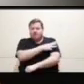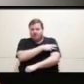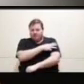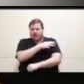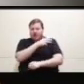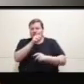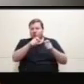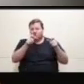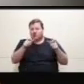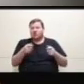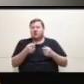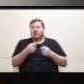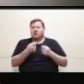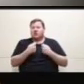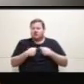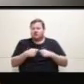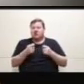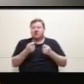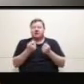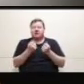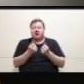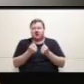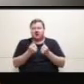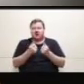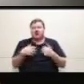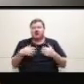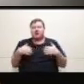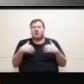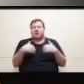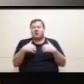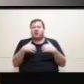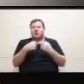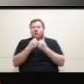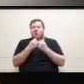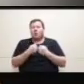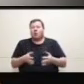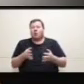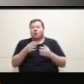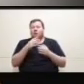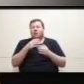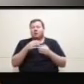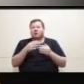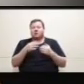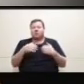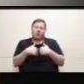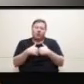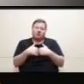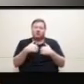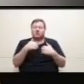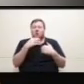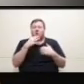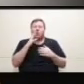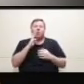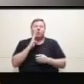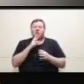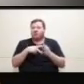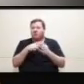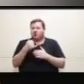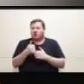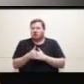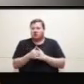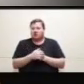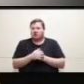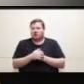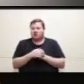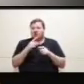work was not planned, resulting in them exceeding the budget, whereas the outcomes